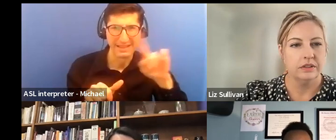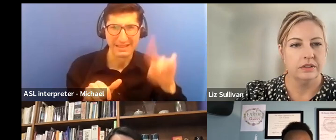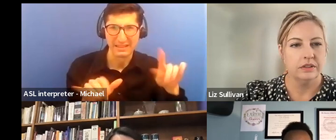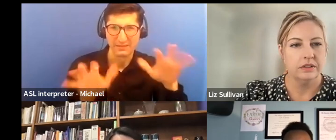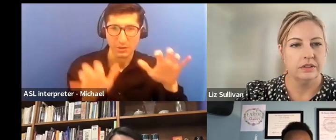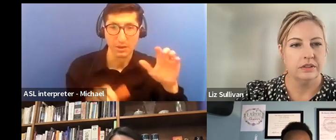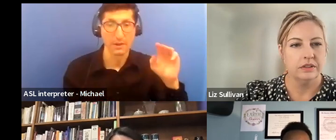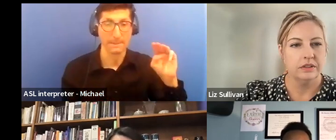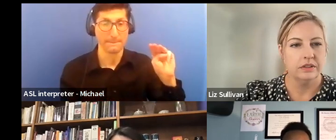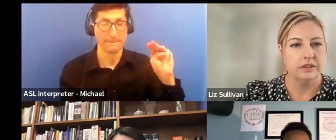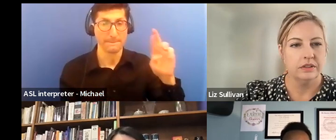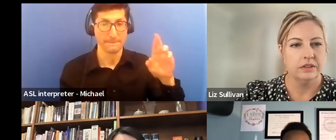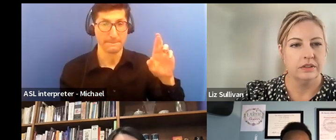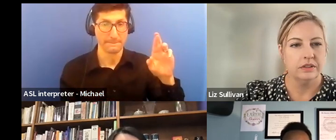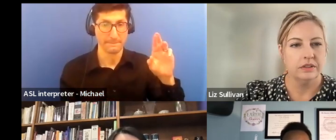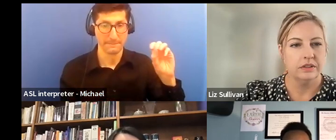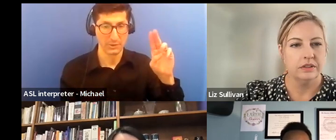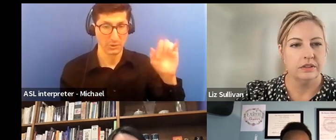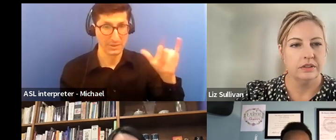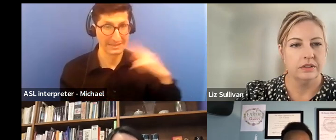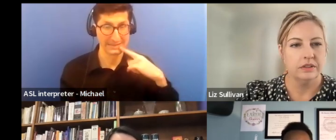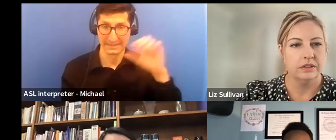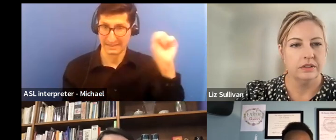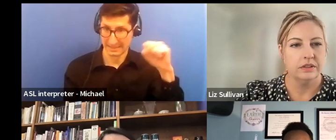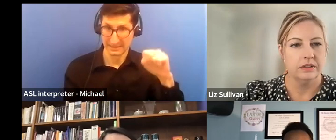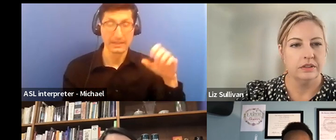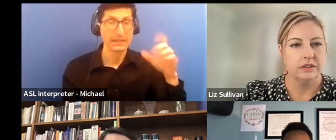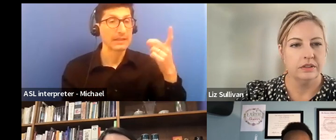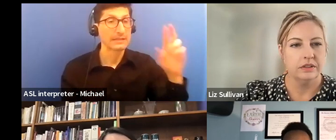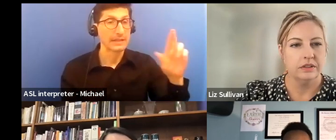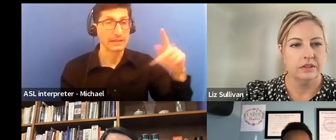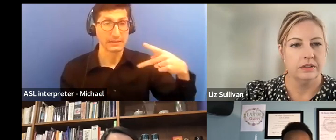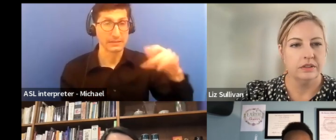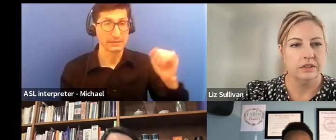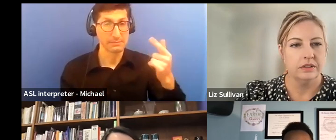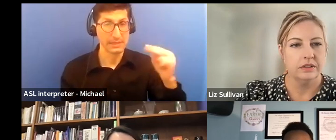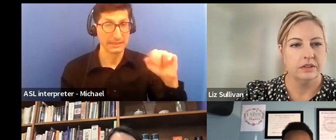Yes. You, Dr. Pignato, Yes.